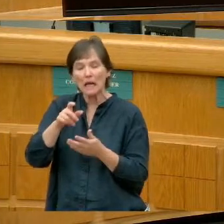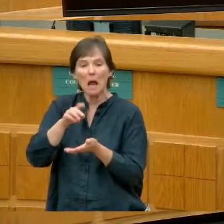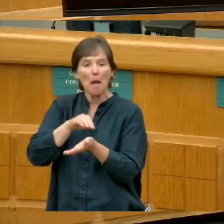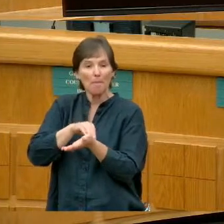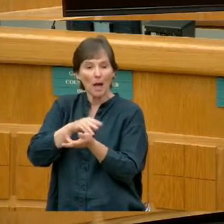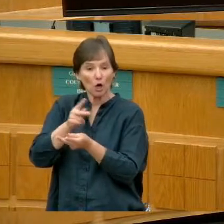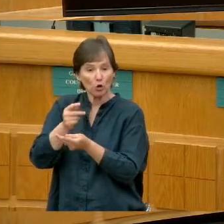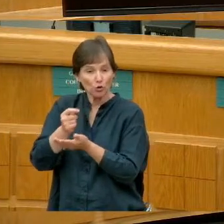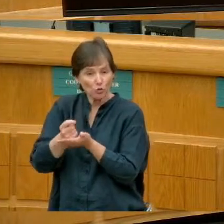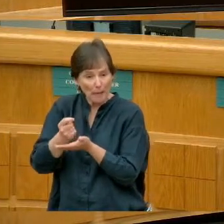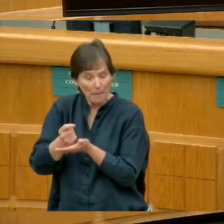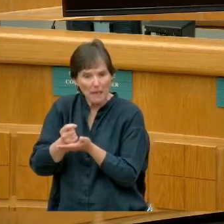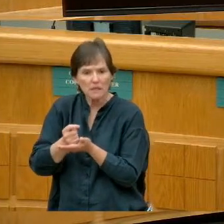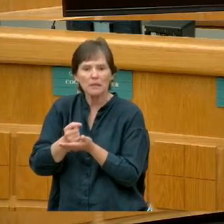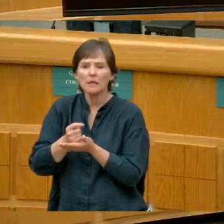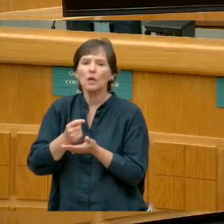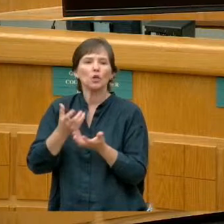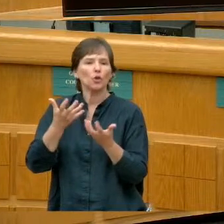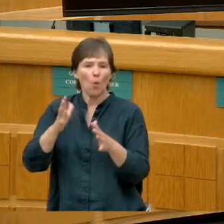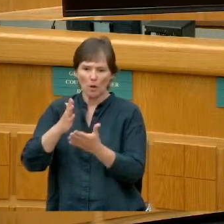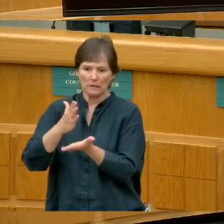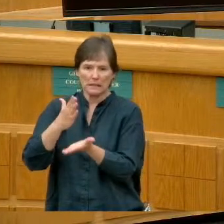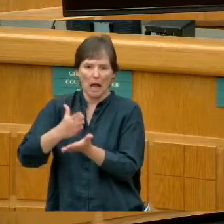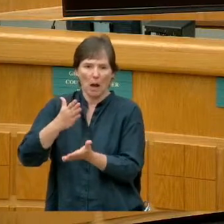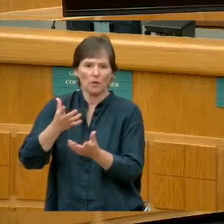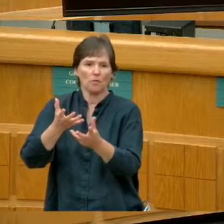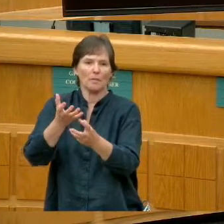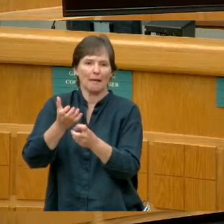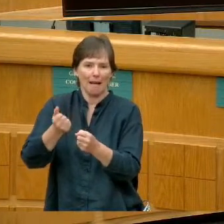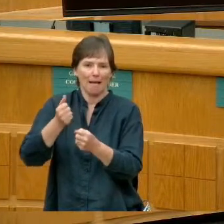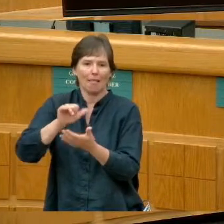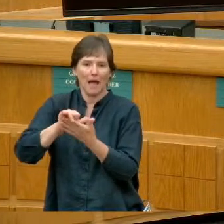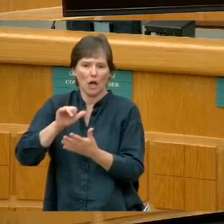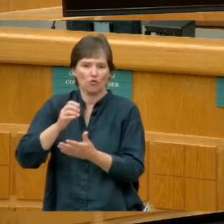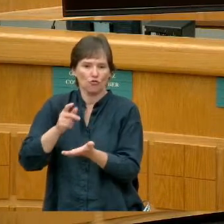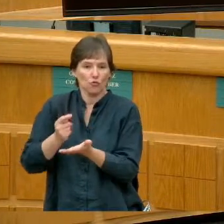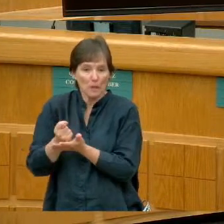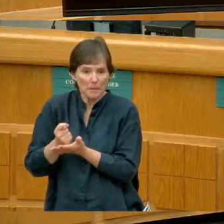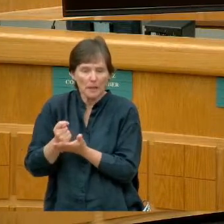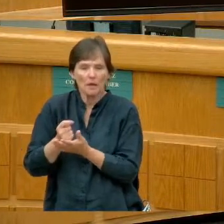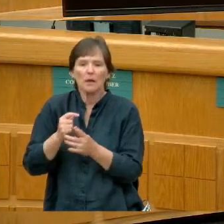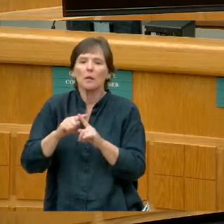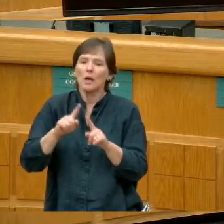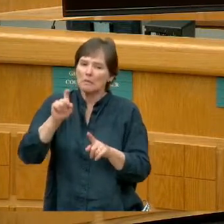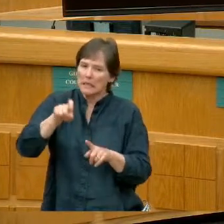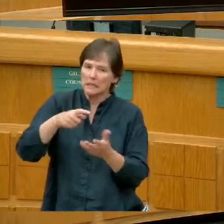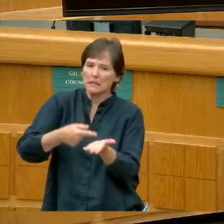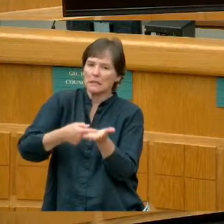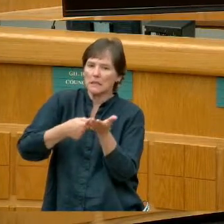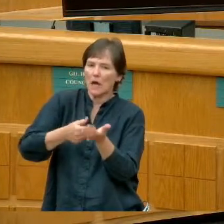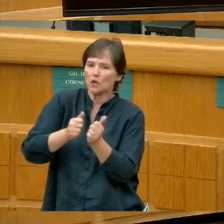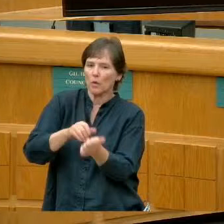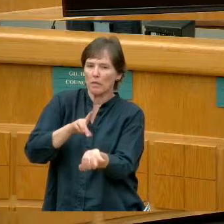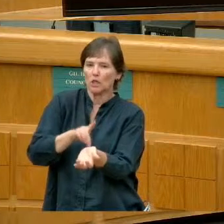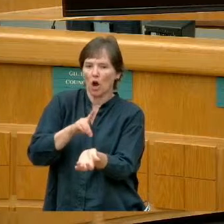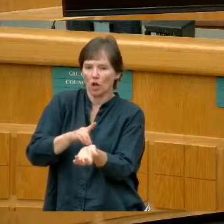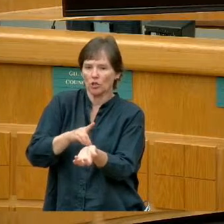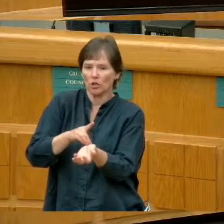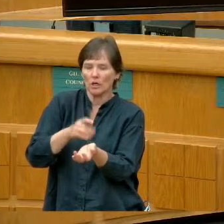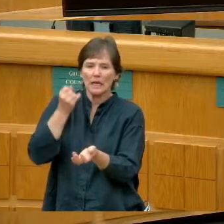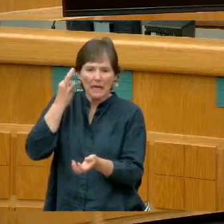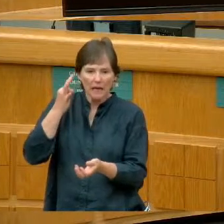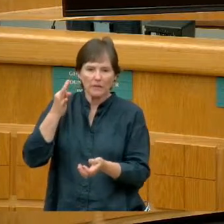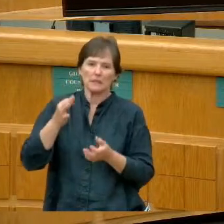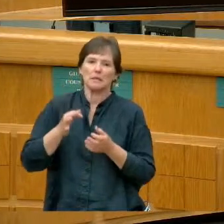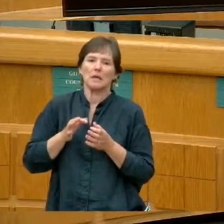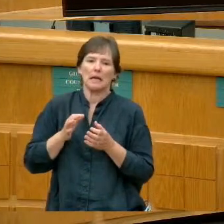the condition with your doctor. But this highlights what's happening to us. And I think that it's absolutely